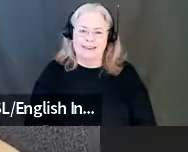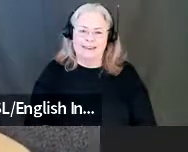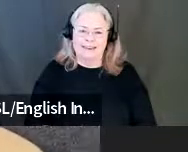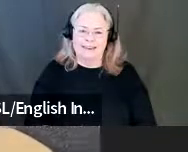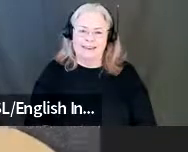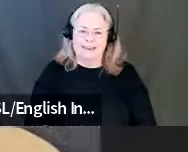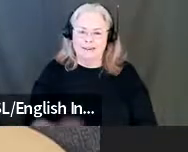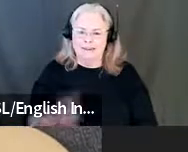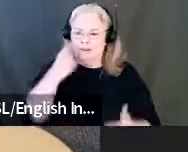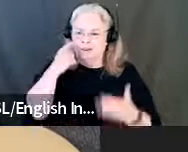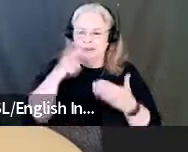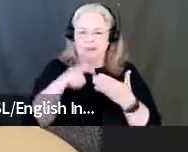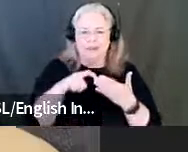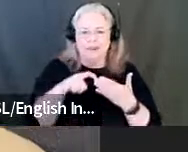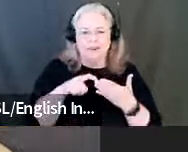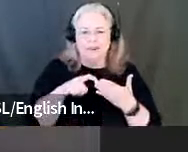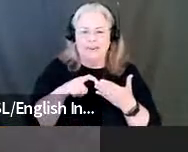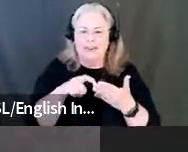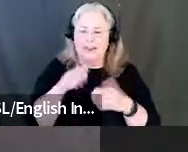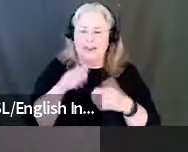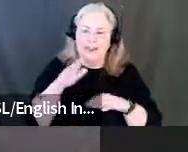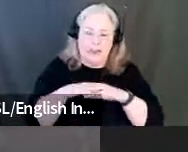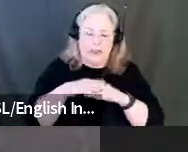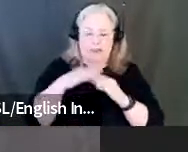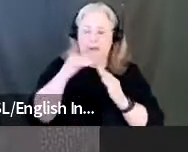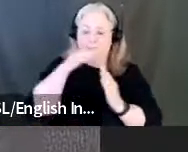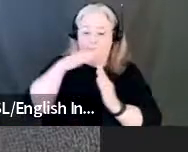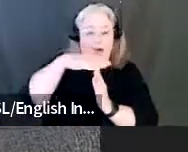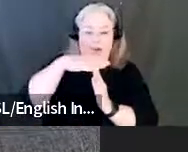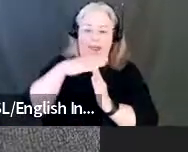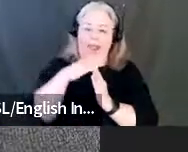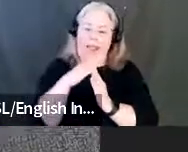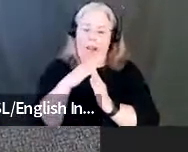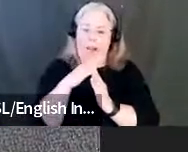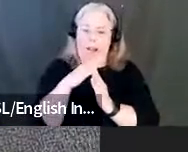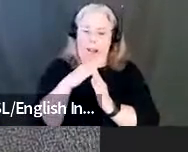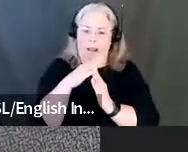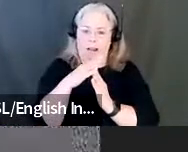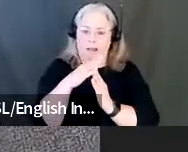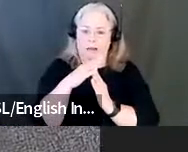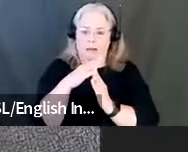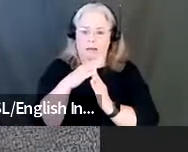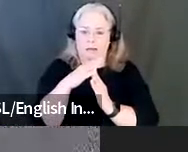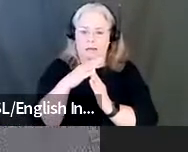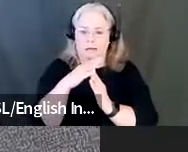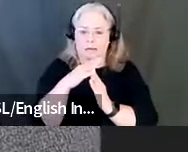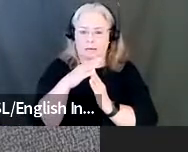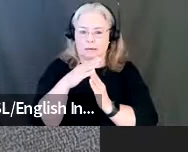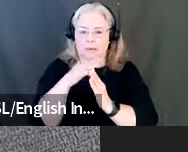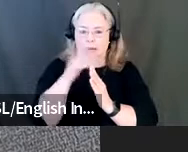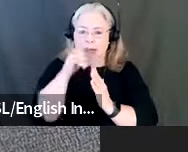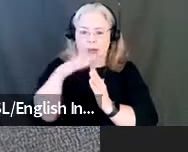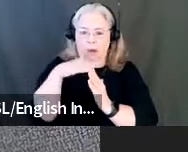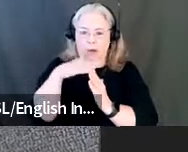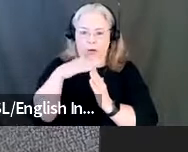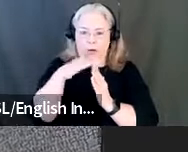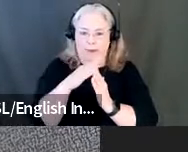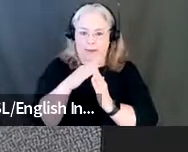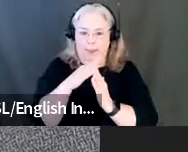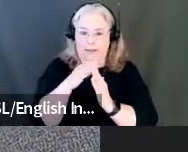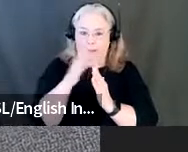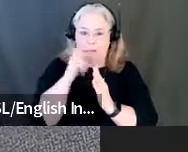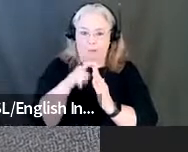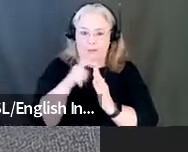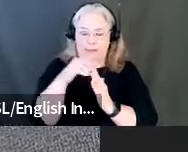And notice how I'm also kind of like on an angle here, instead of here, I'm going to show that one more time. See, I'm doing this.